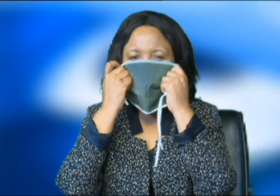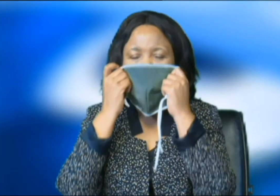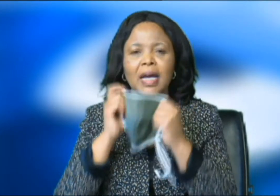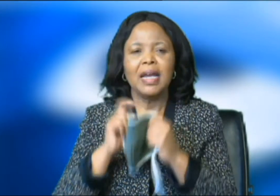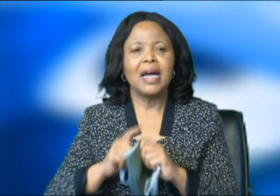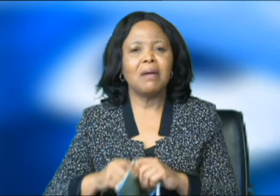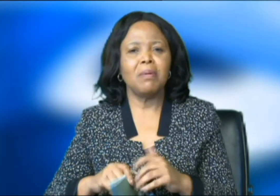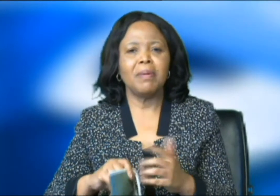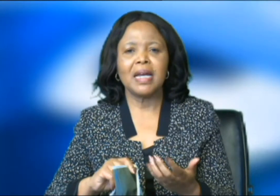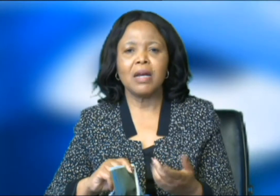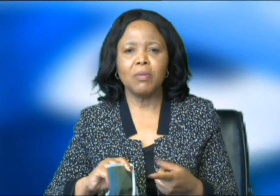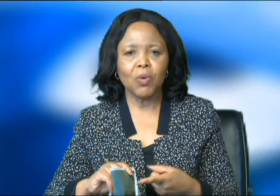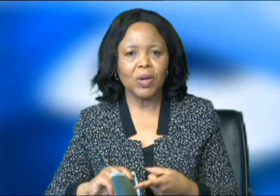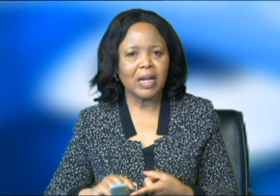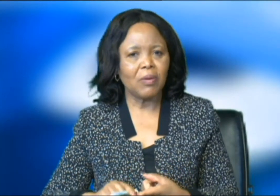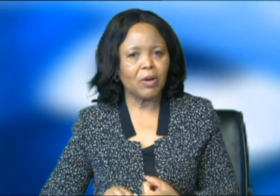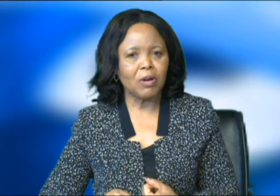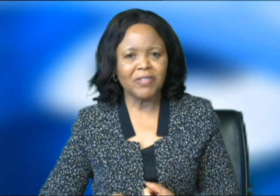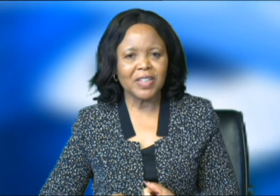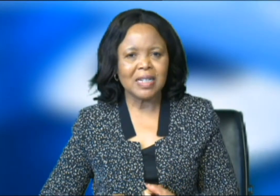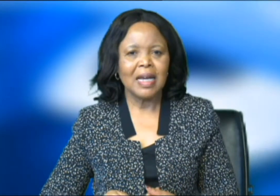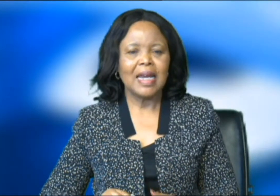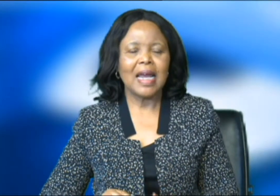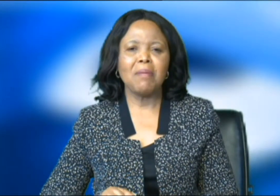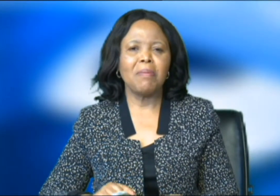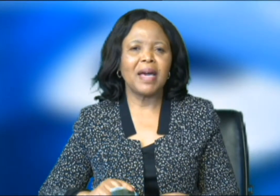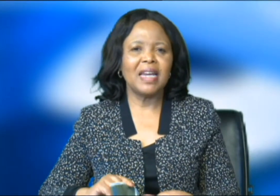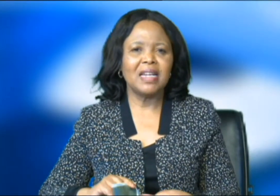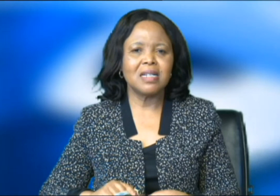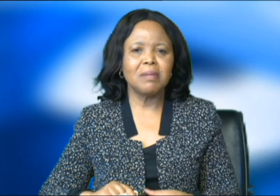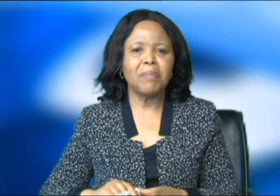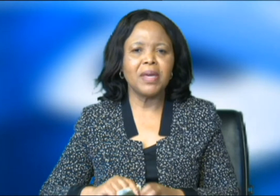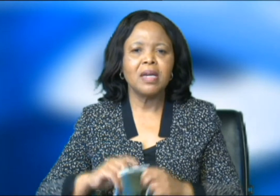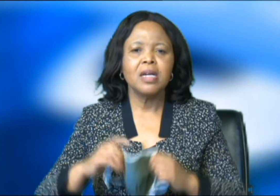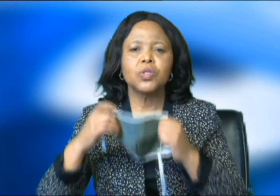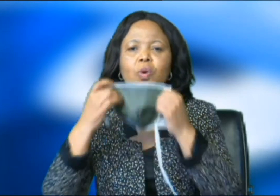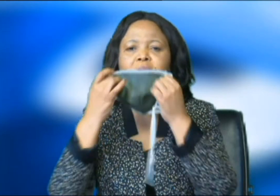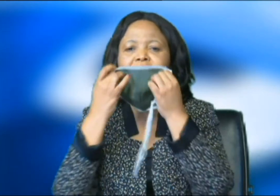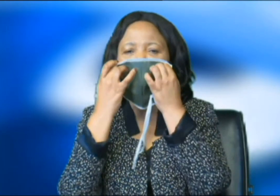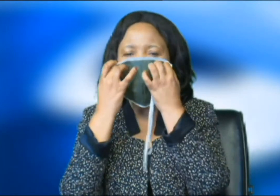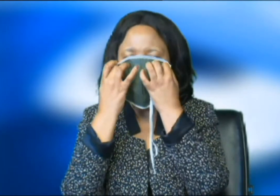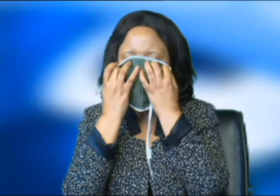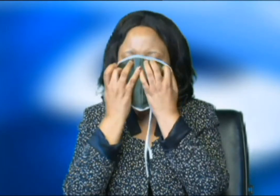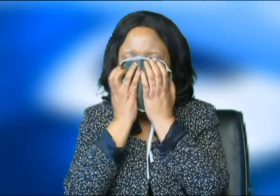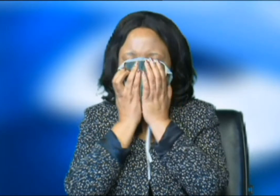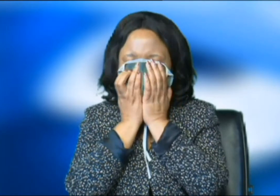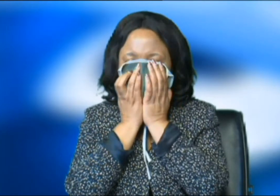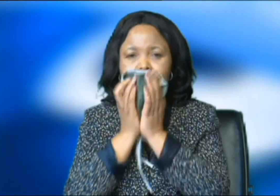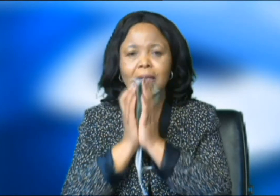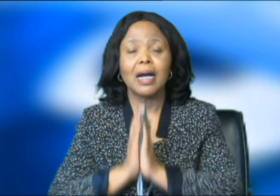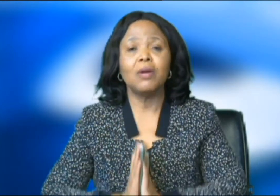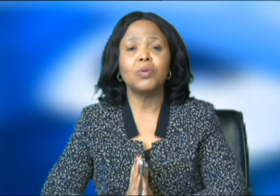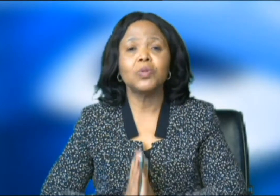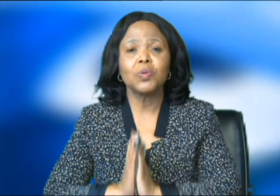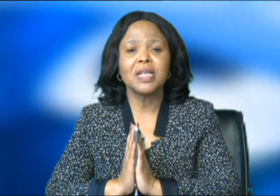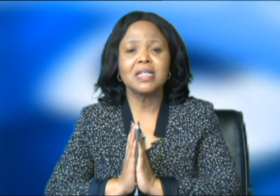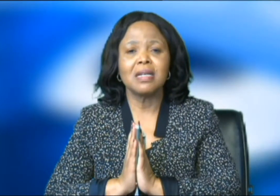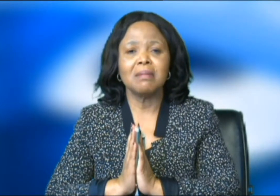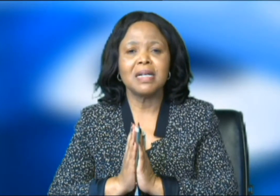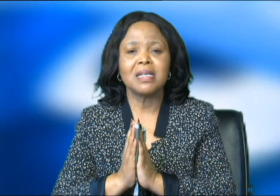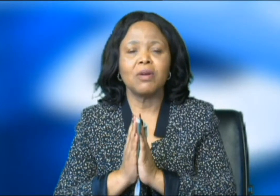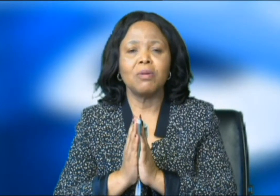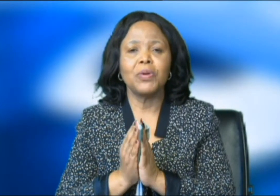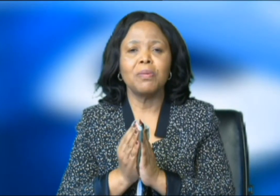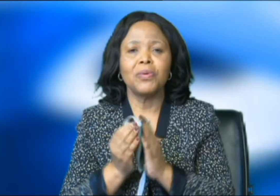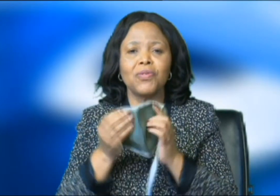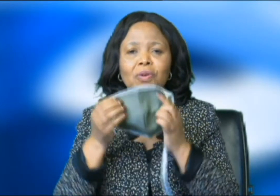ebusweni bakho nangabe bekana lomkhuhlane we-COVID nangabe bekane TB so utifakele wena ngalokuthi uthathe